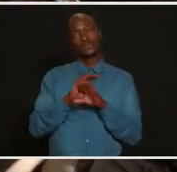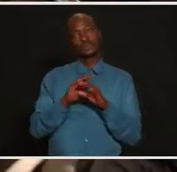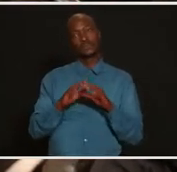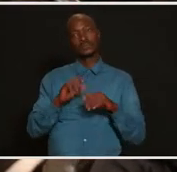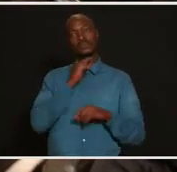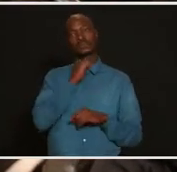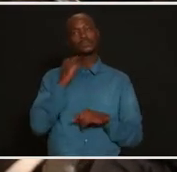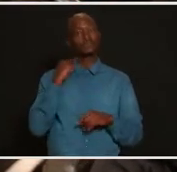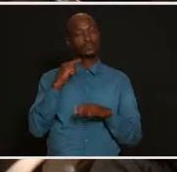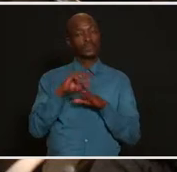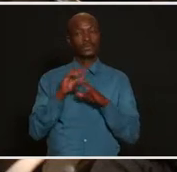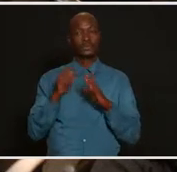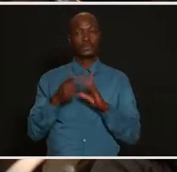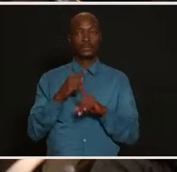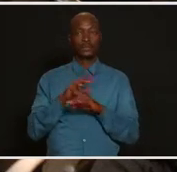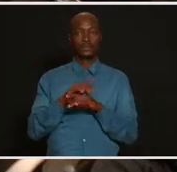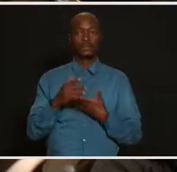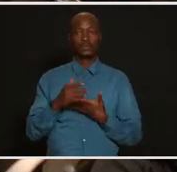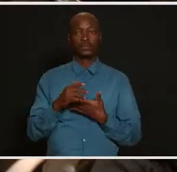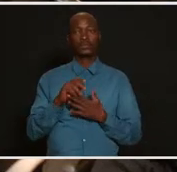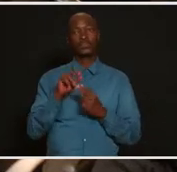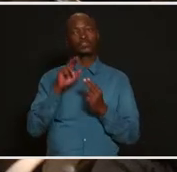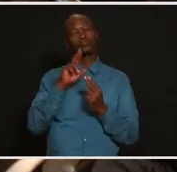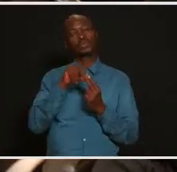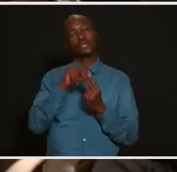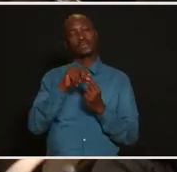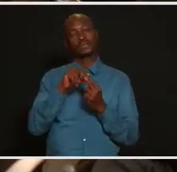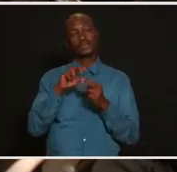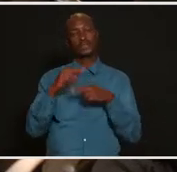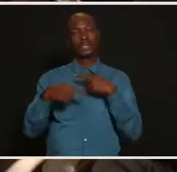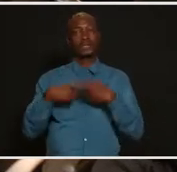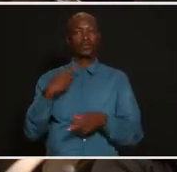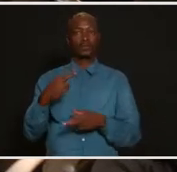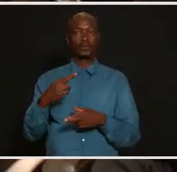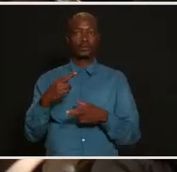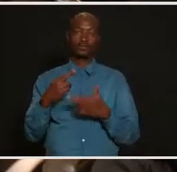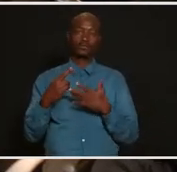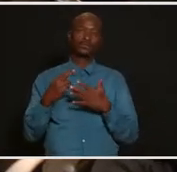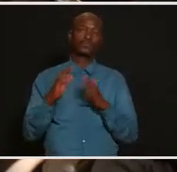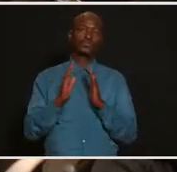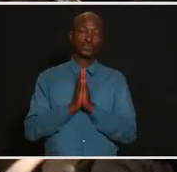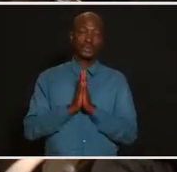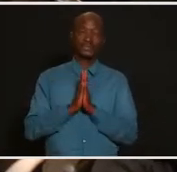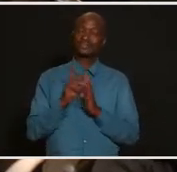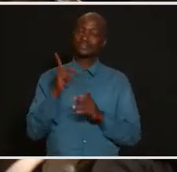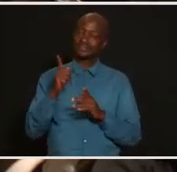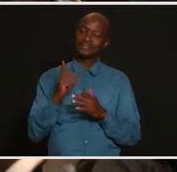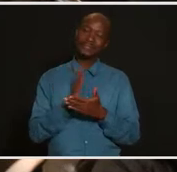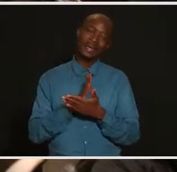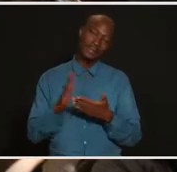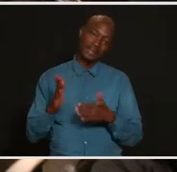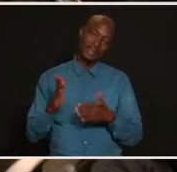for United uniform Church I partially support Bella